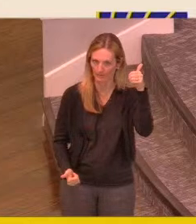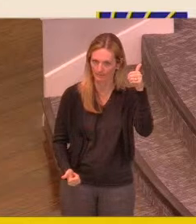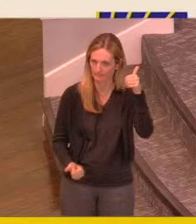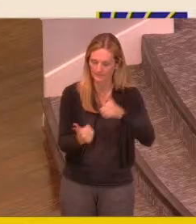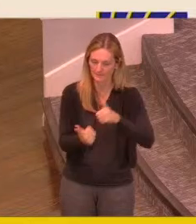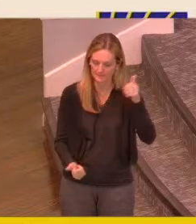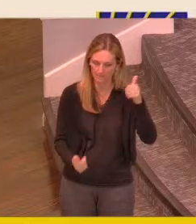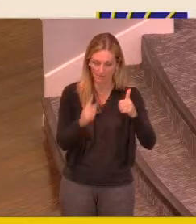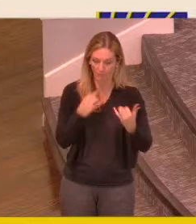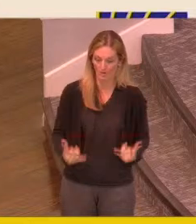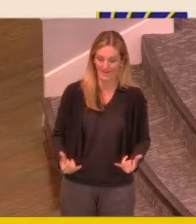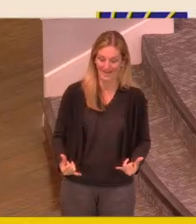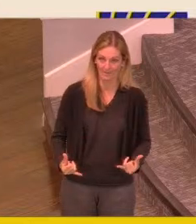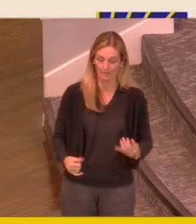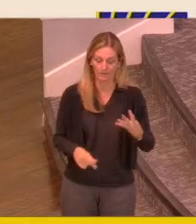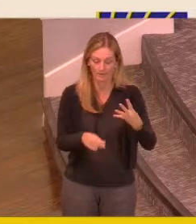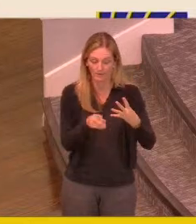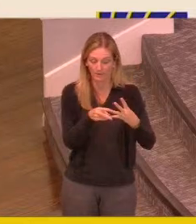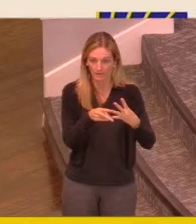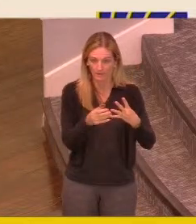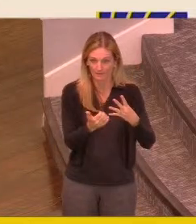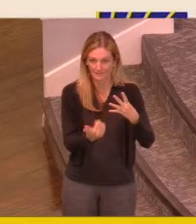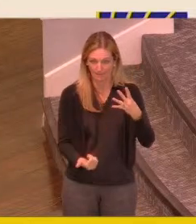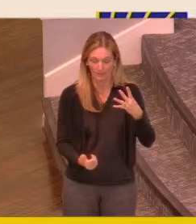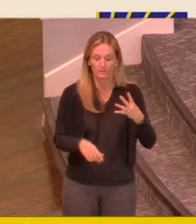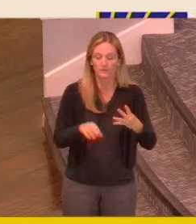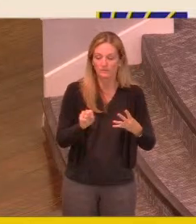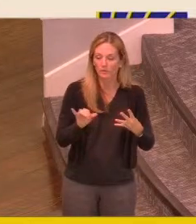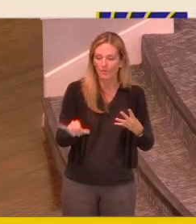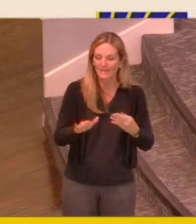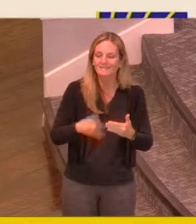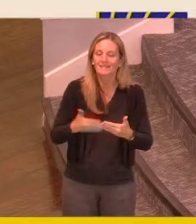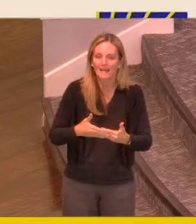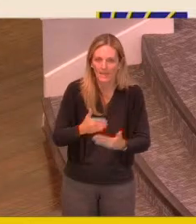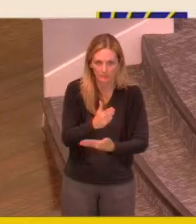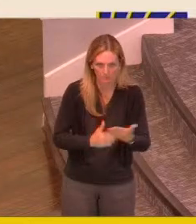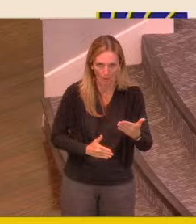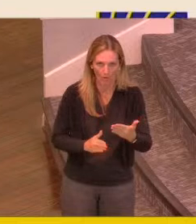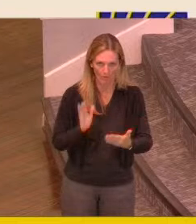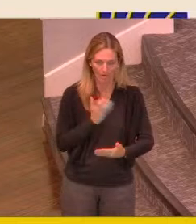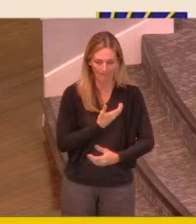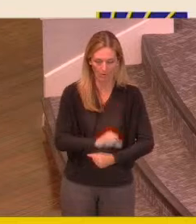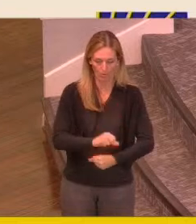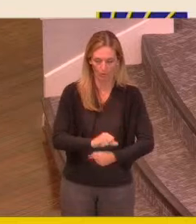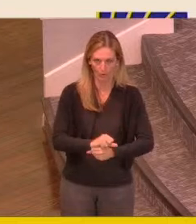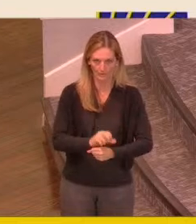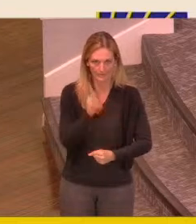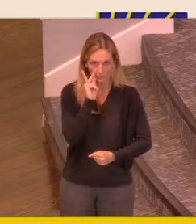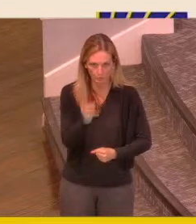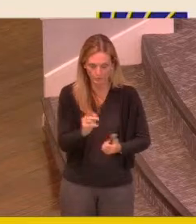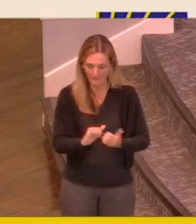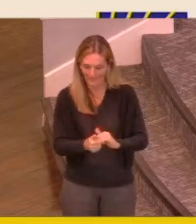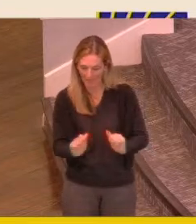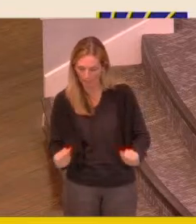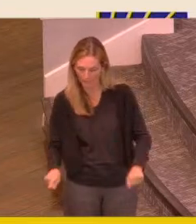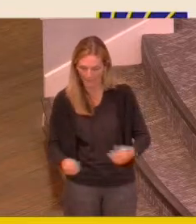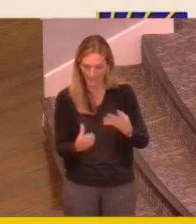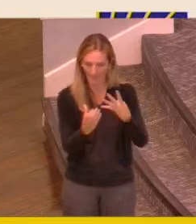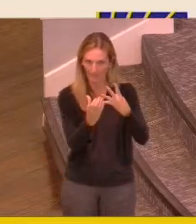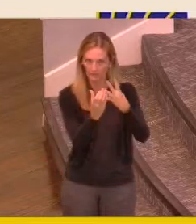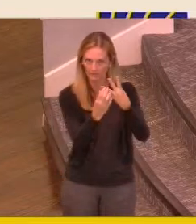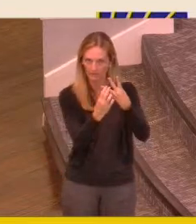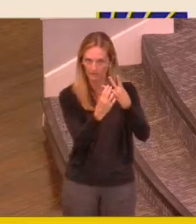now, but that's going to be the next phase of some of our work, is to look at how we might integrate